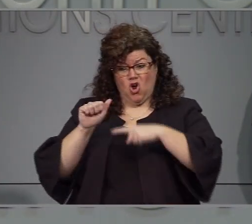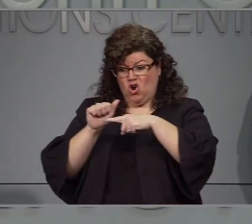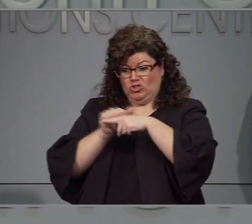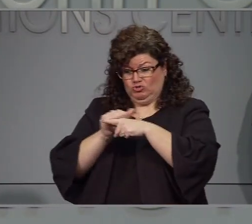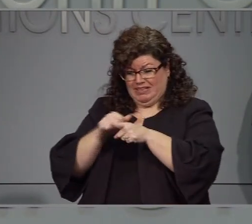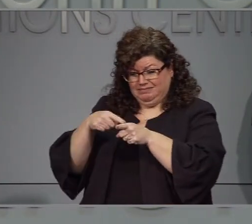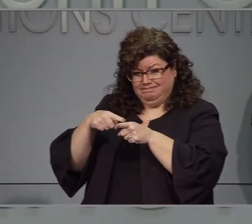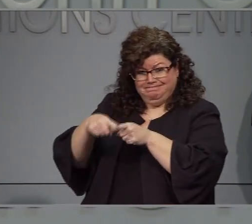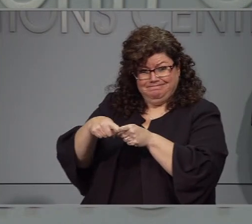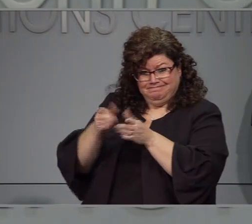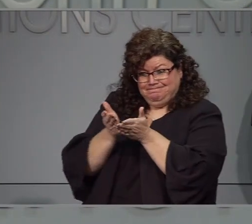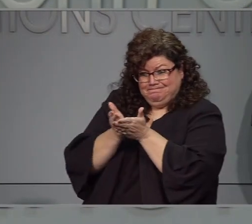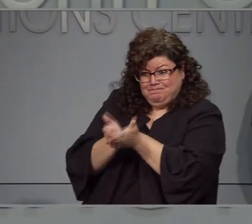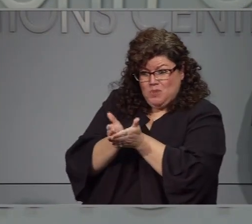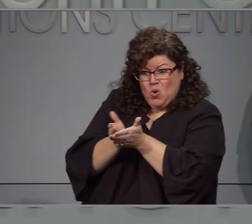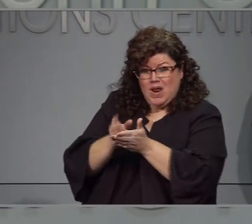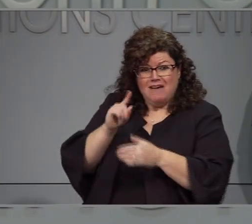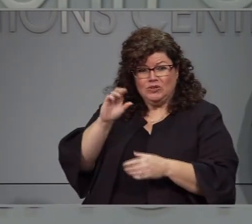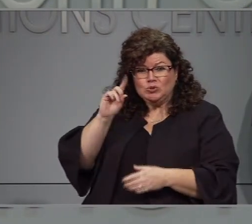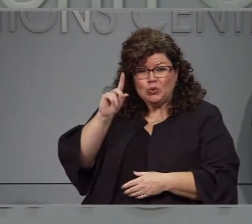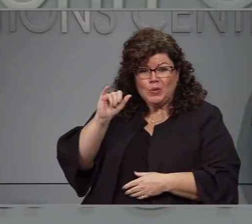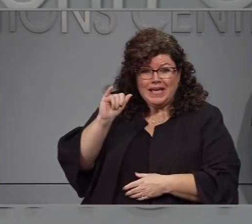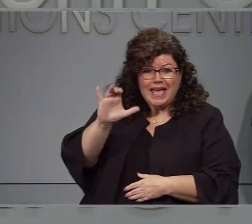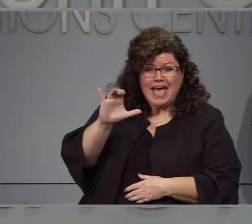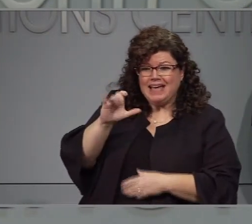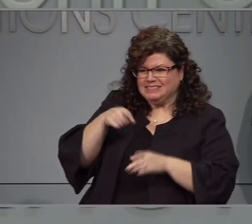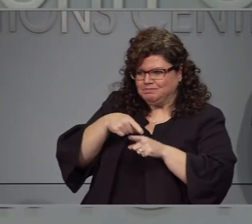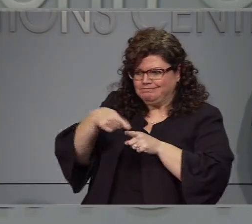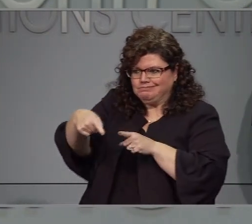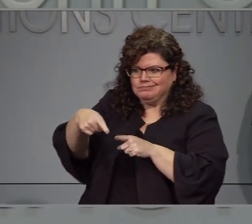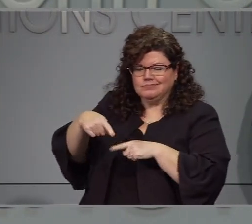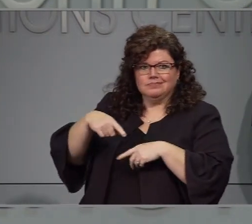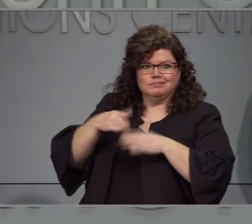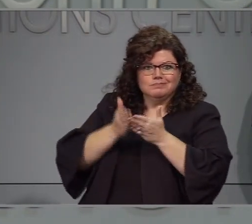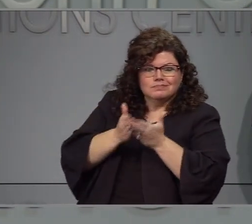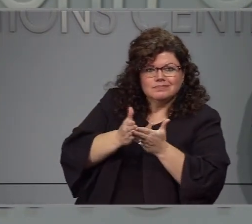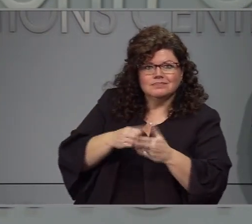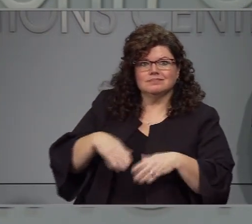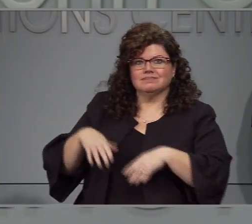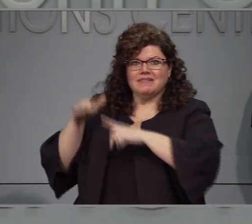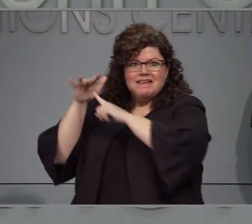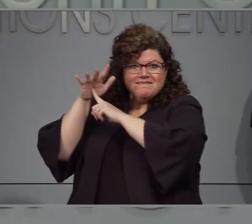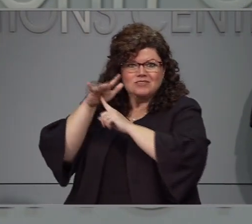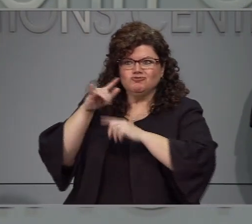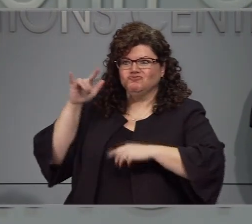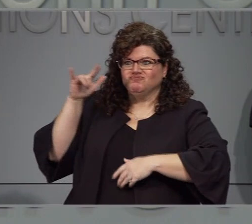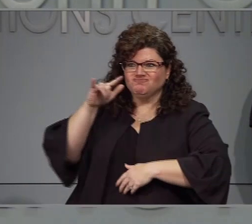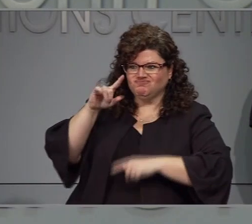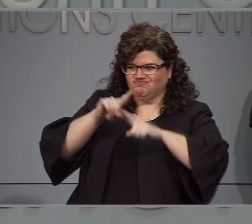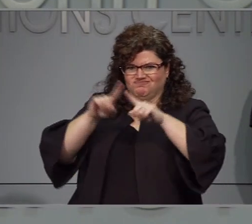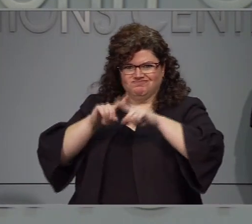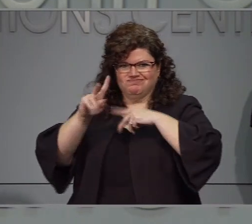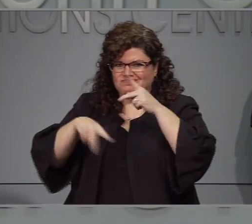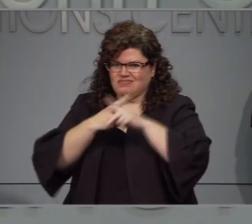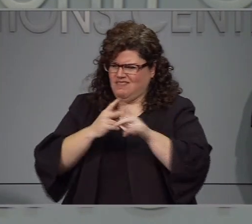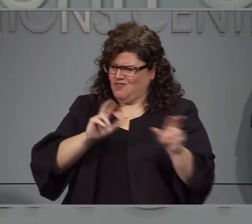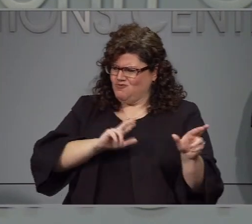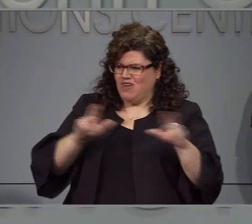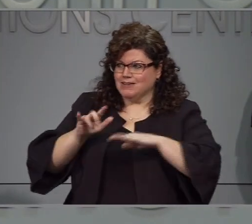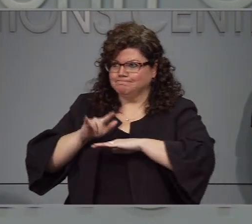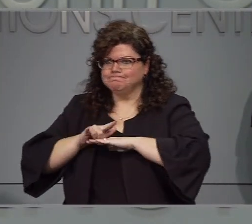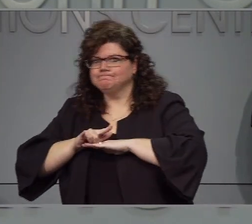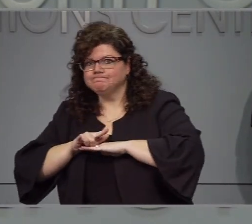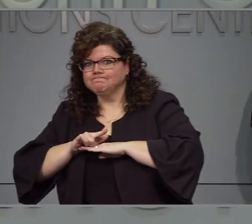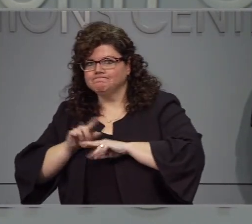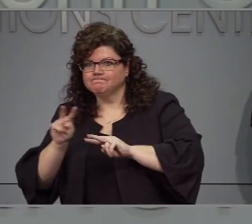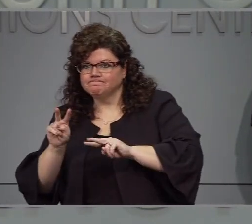rescue teams with Zodiac boats and also aviation assets are also at the ready at multiple locations. Other